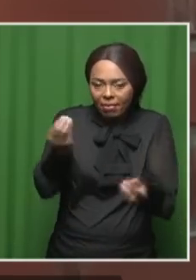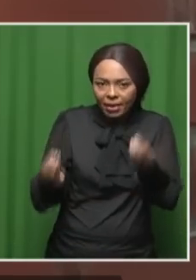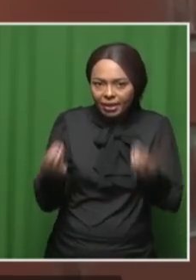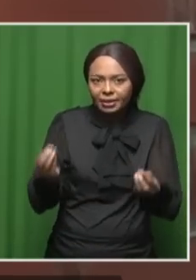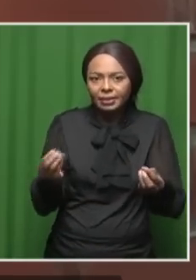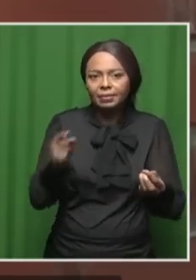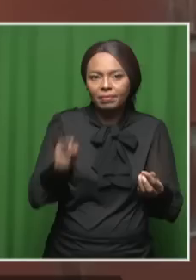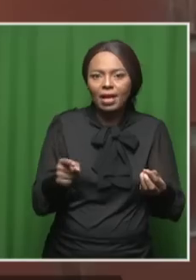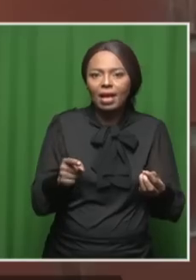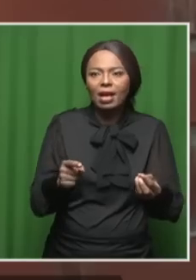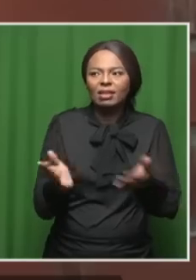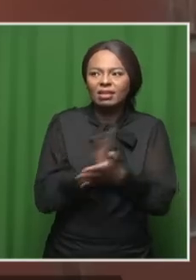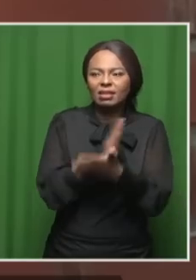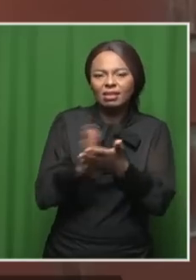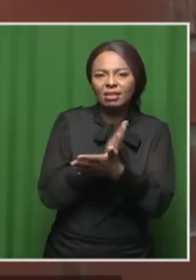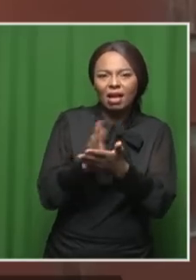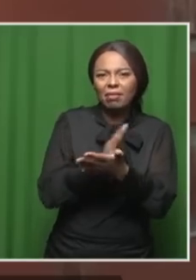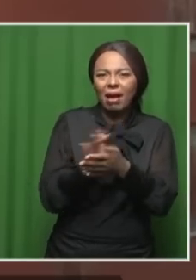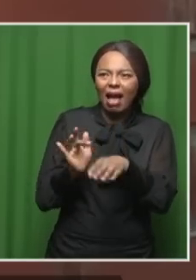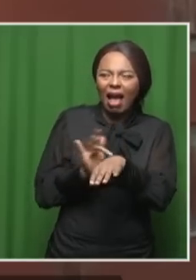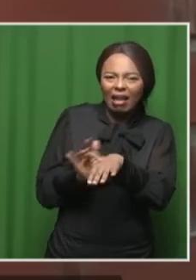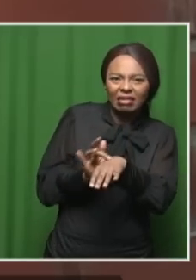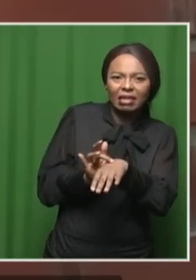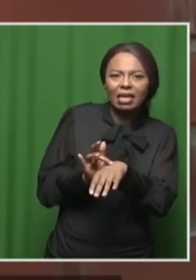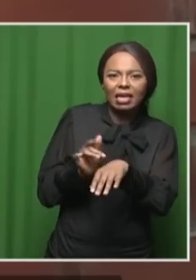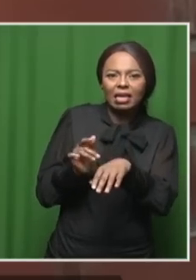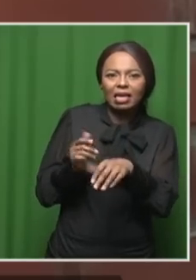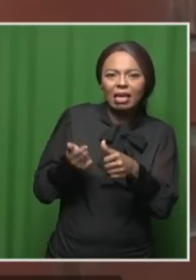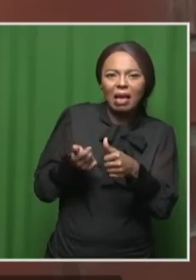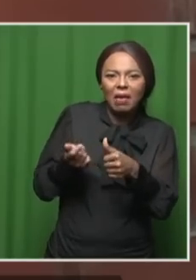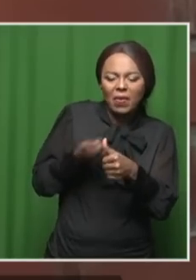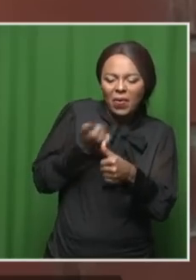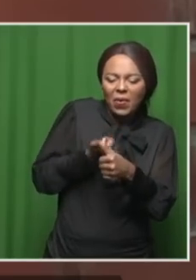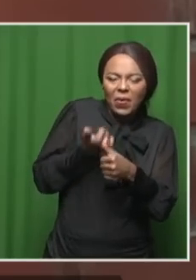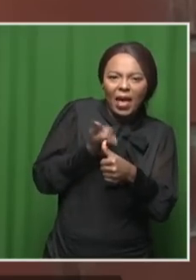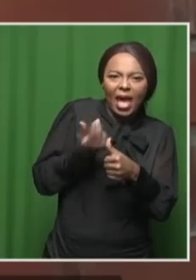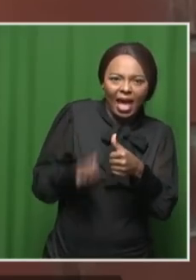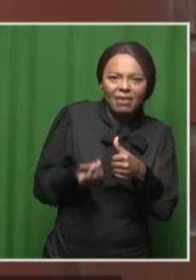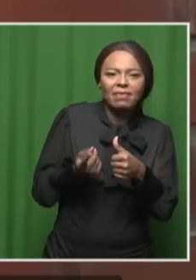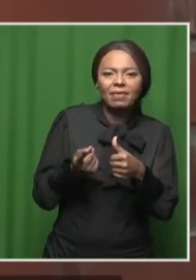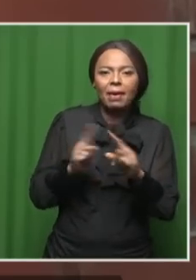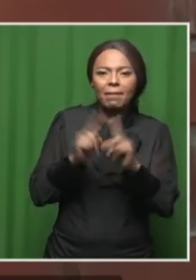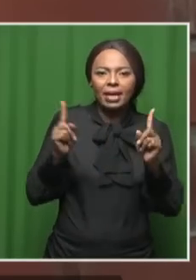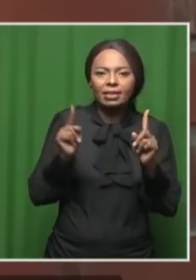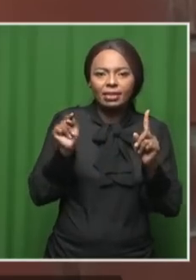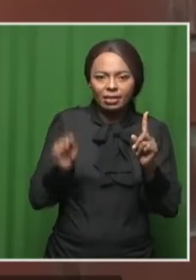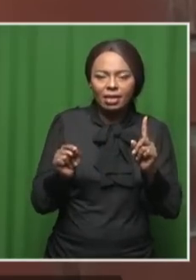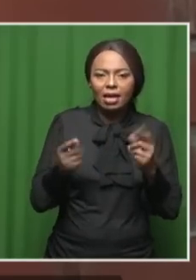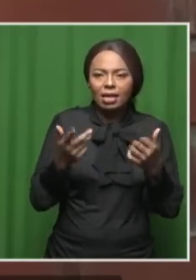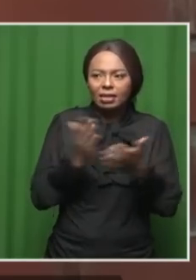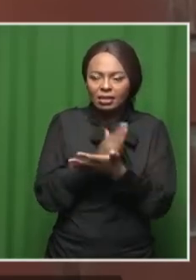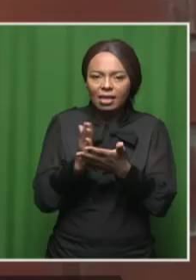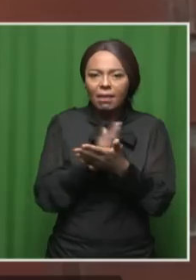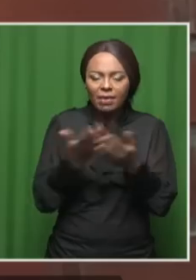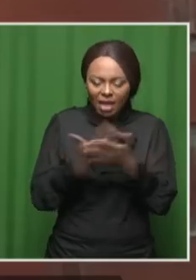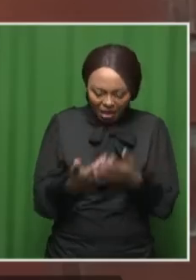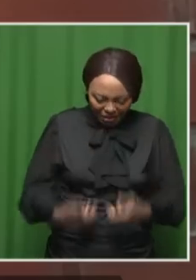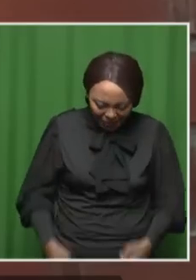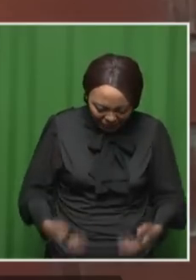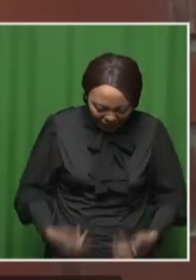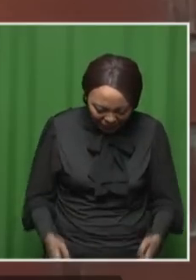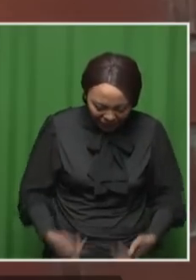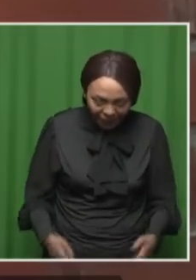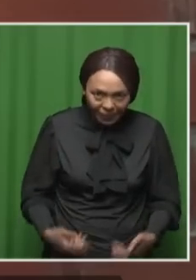being allergic, wherein kids would just present with just diarrhea and so forth. So we would say to consumers, if